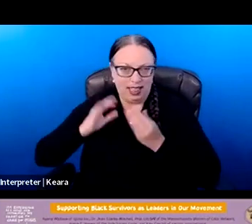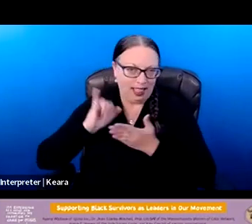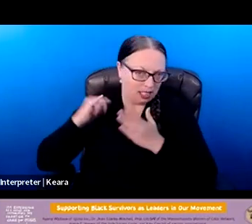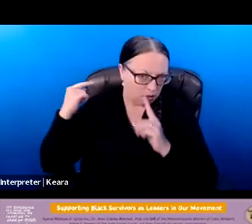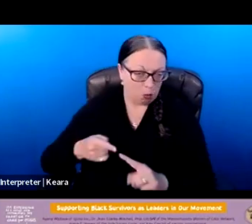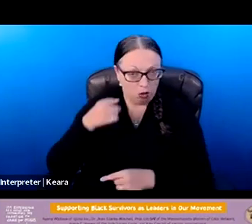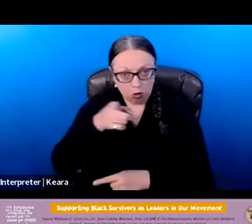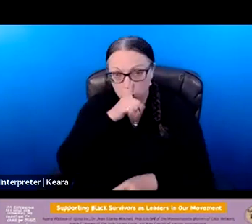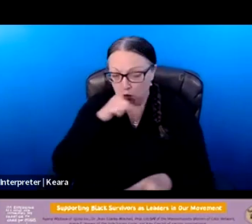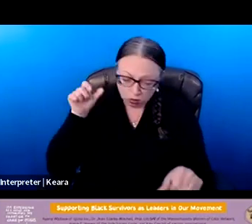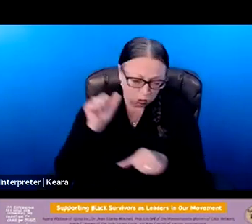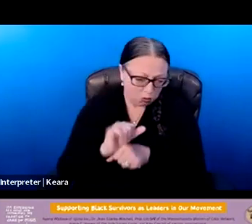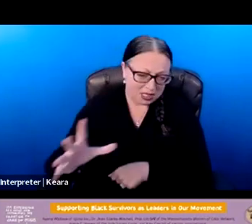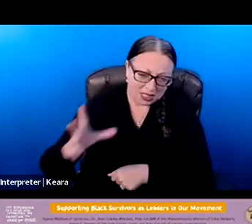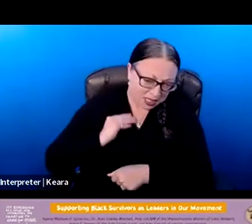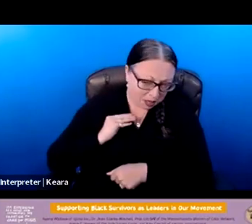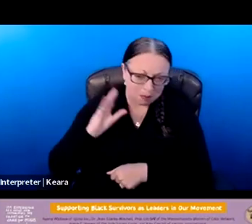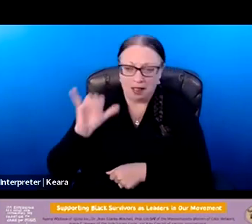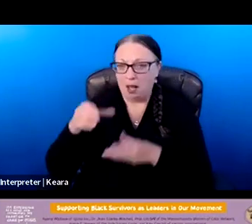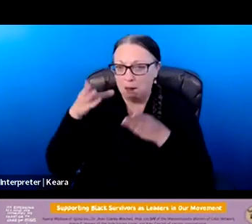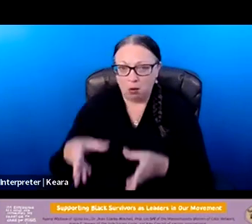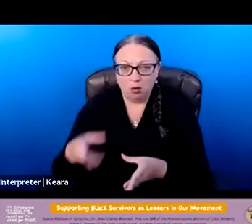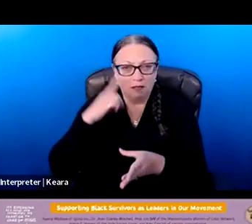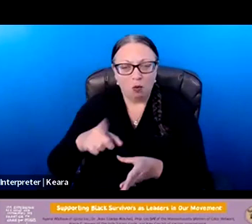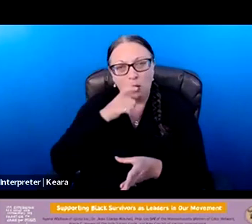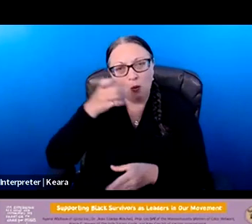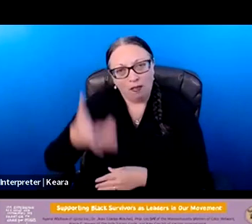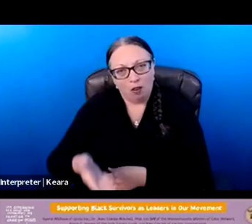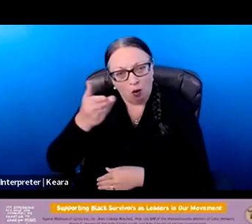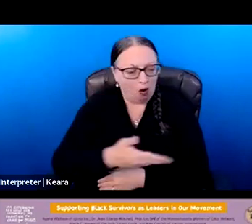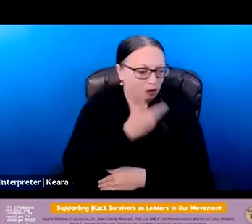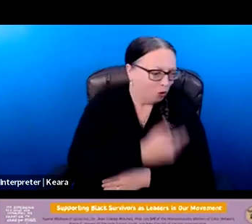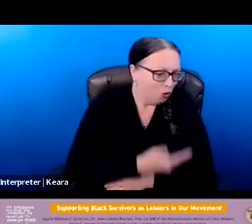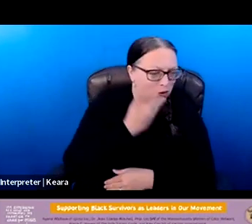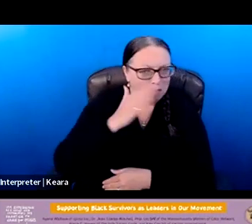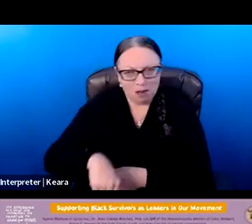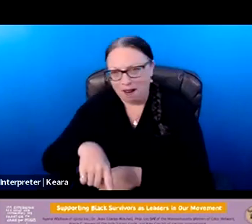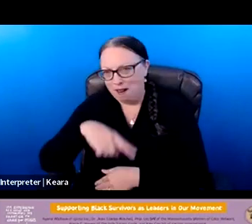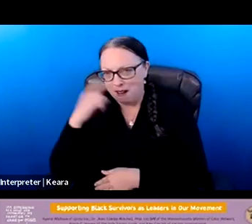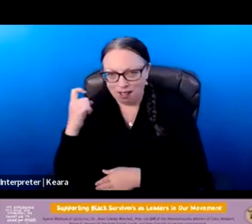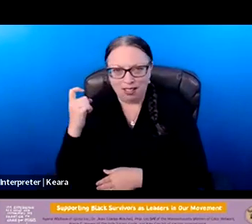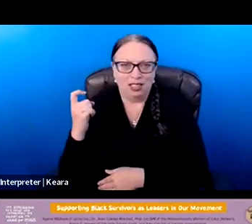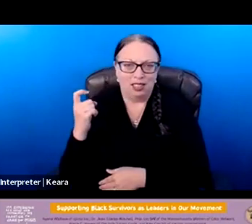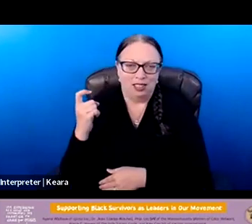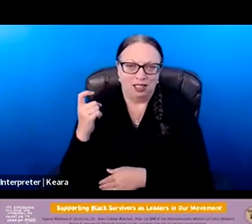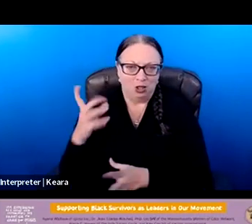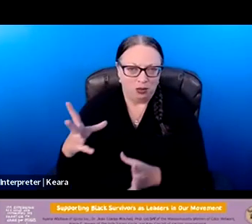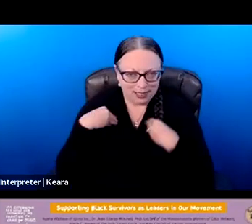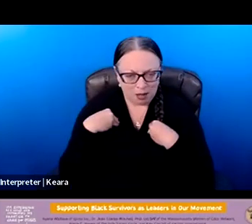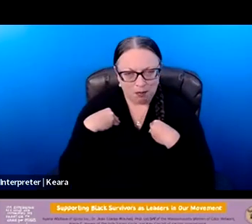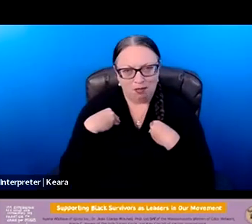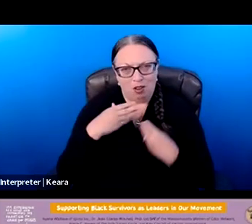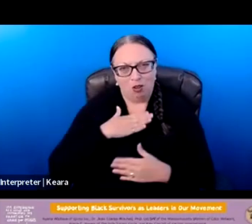this person in your community for who they are, the good, the bad, the ugly? Like, do you radically accept them, and are you willing to do the